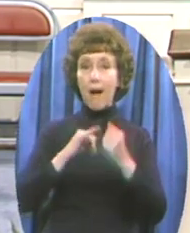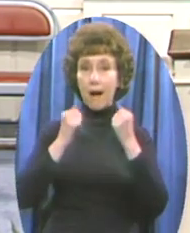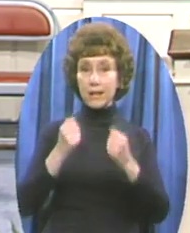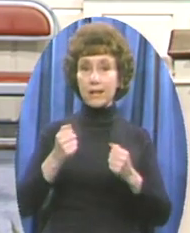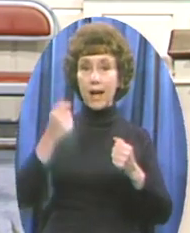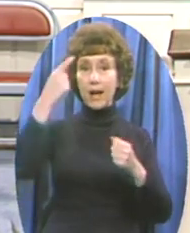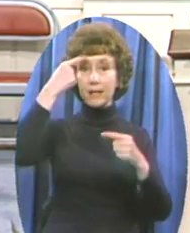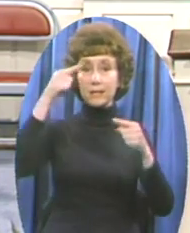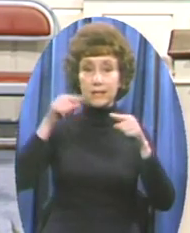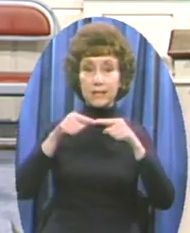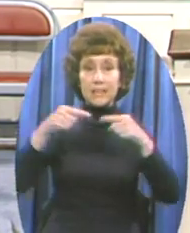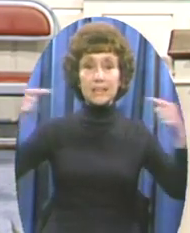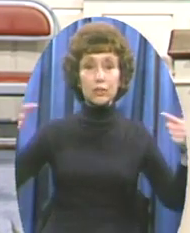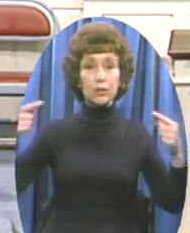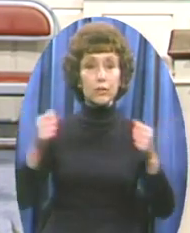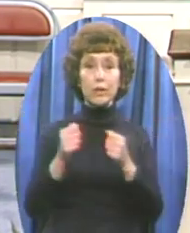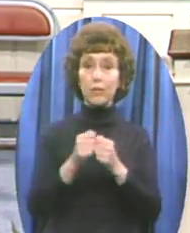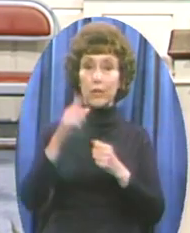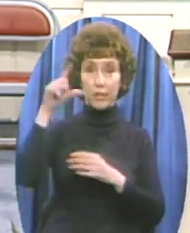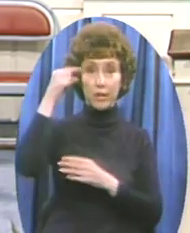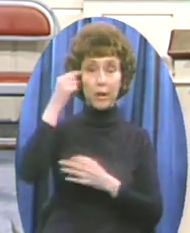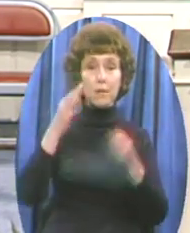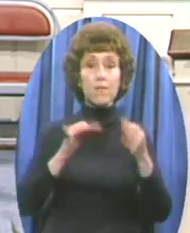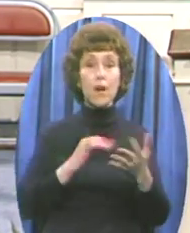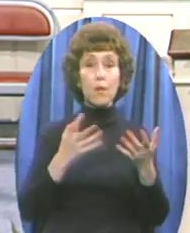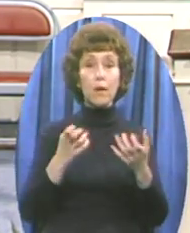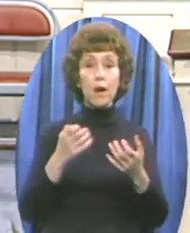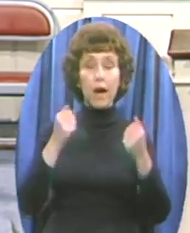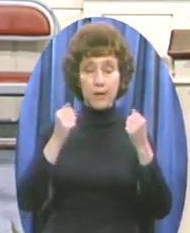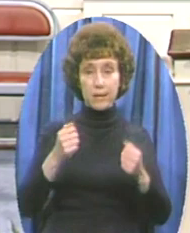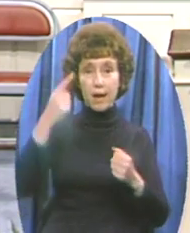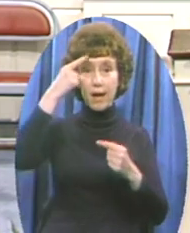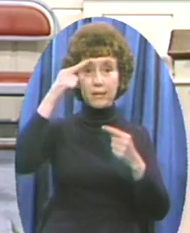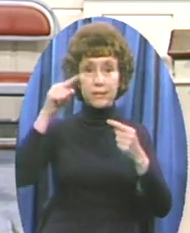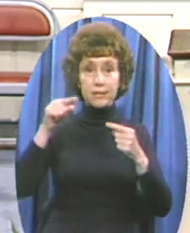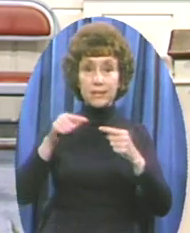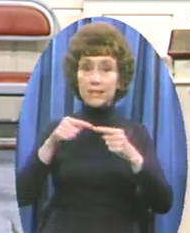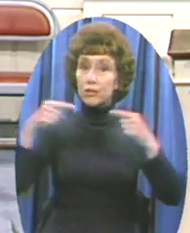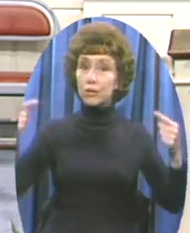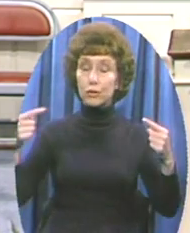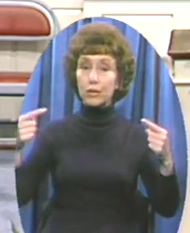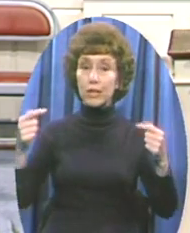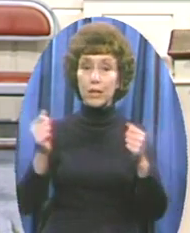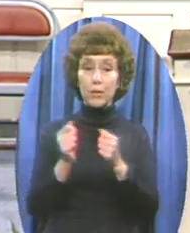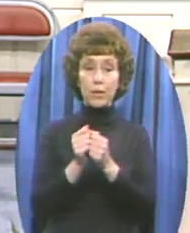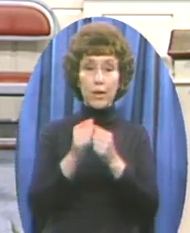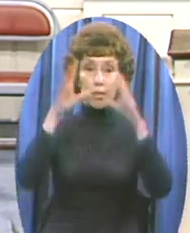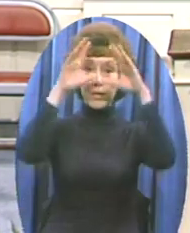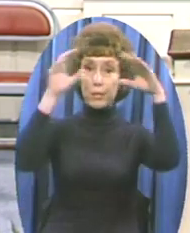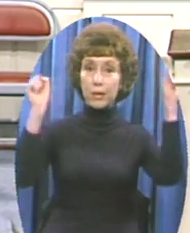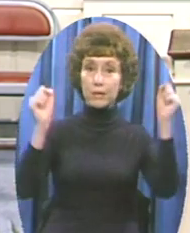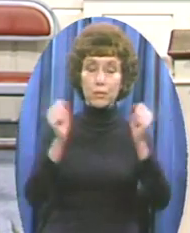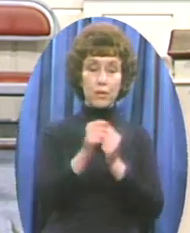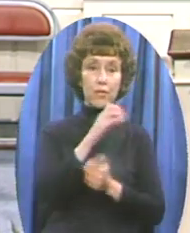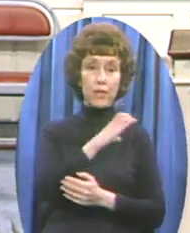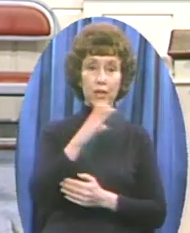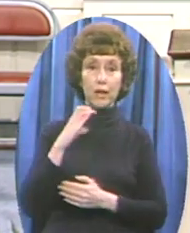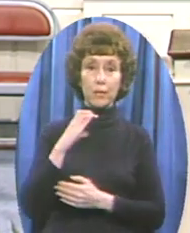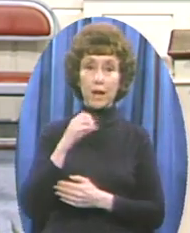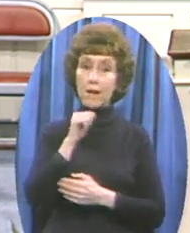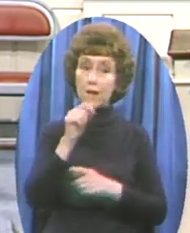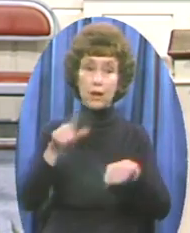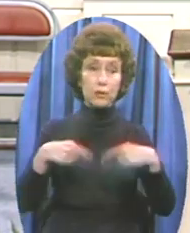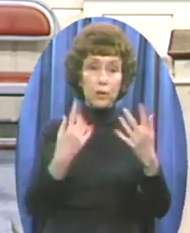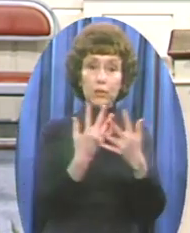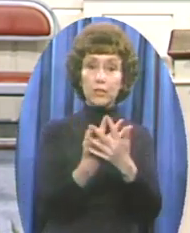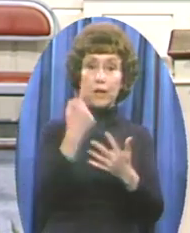government. I can disagree with my president, with the Congress, with the judiciary, and not go to jail for